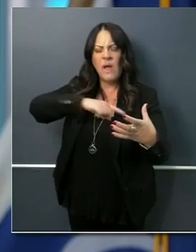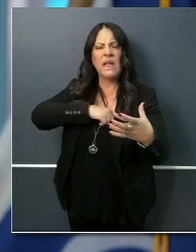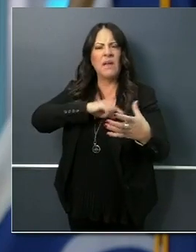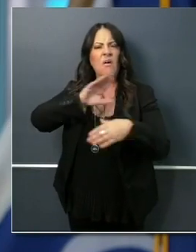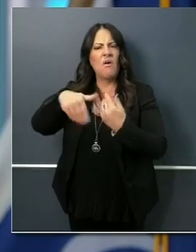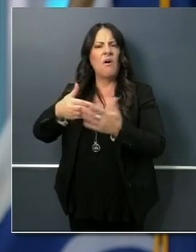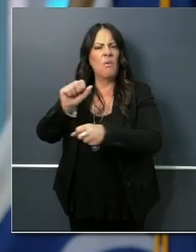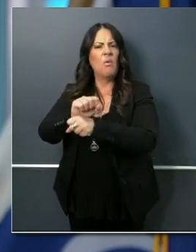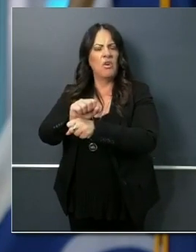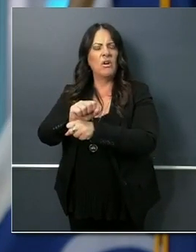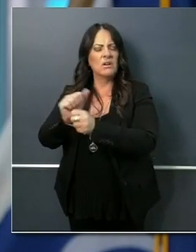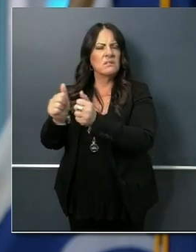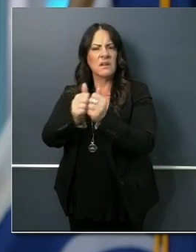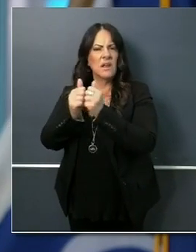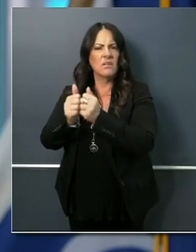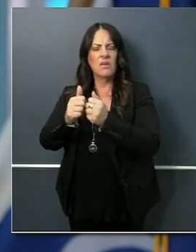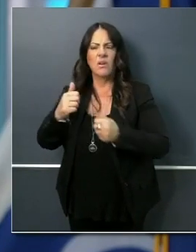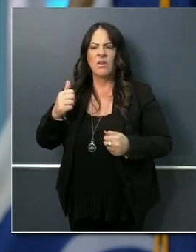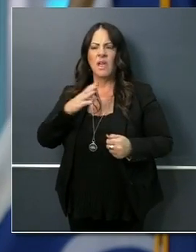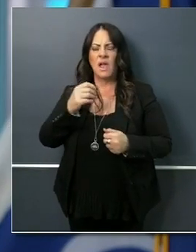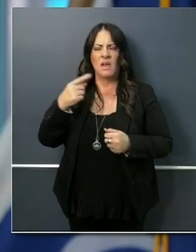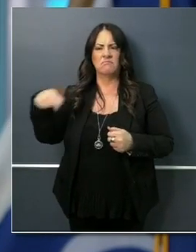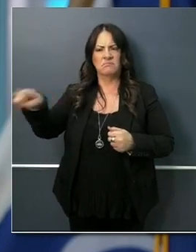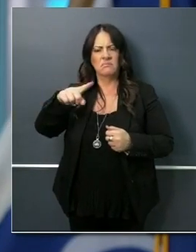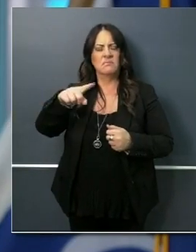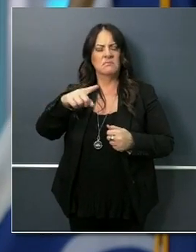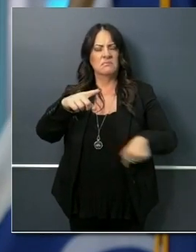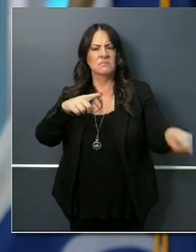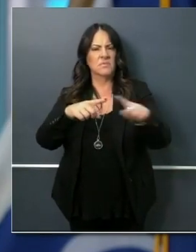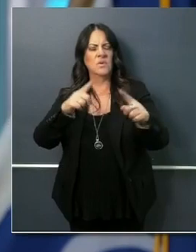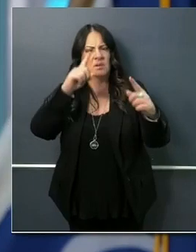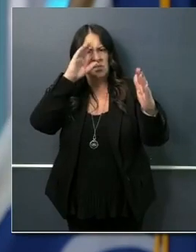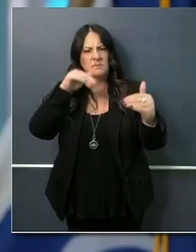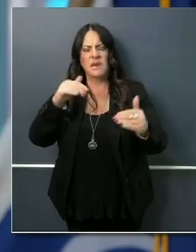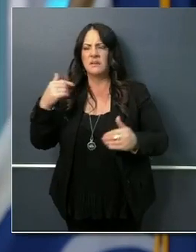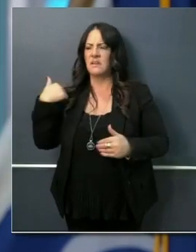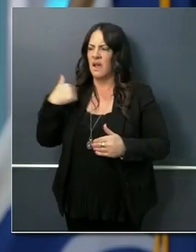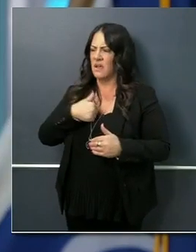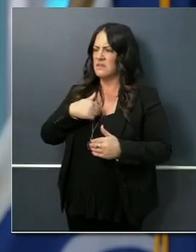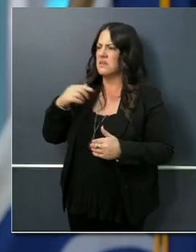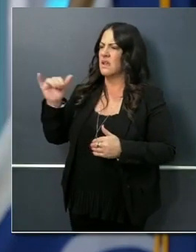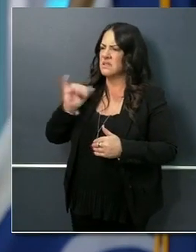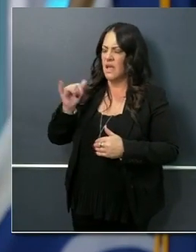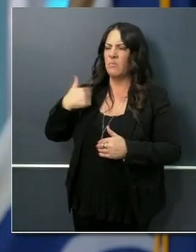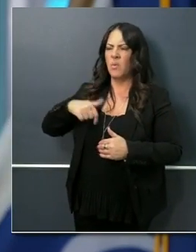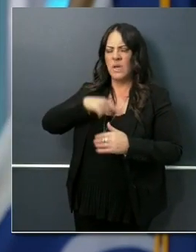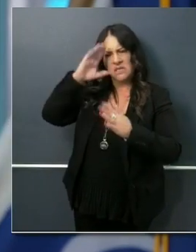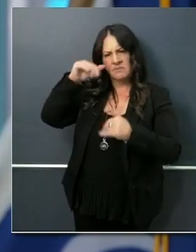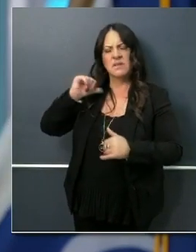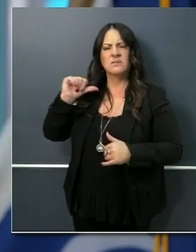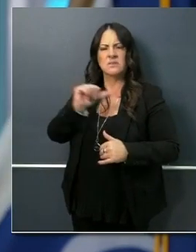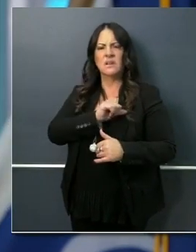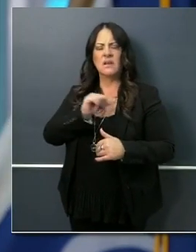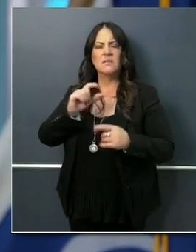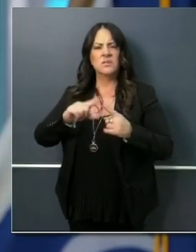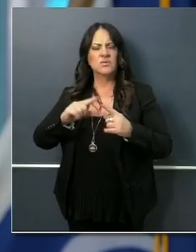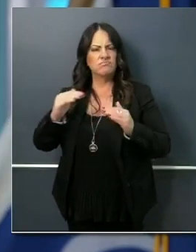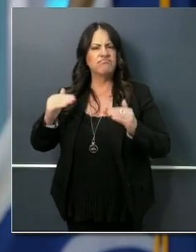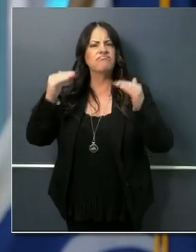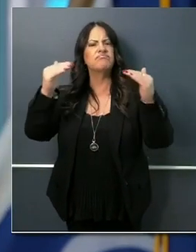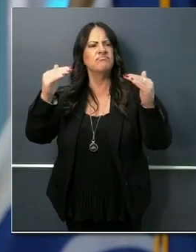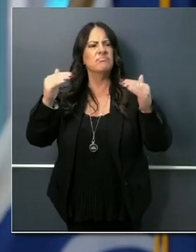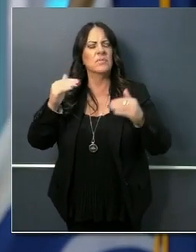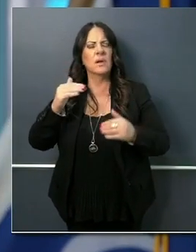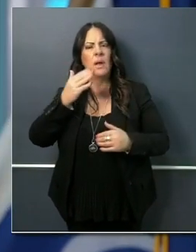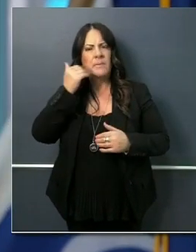all are expected to consider and advance, and I think it's because we've been